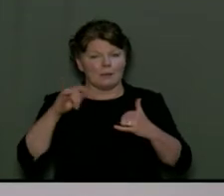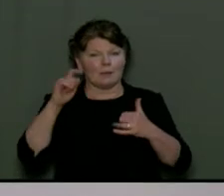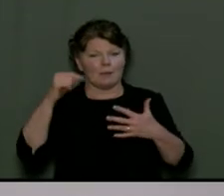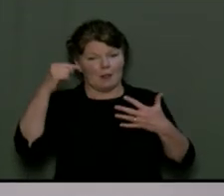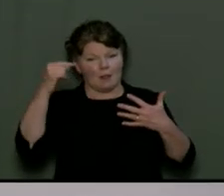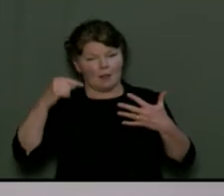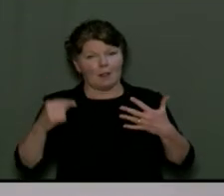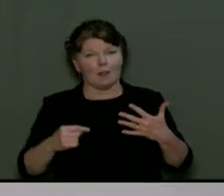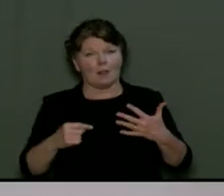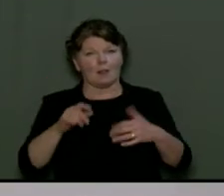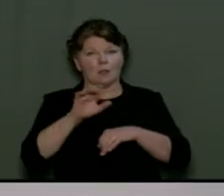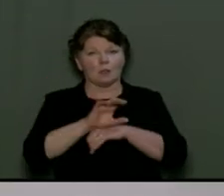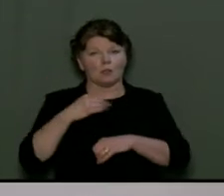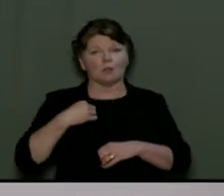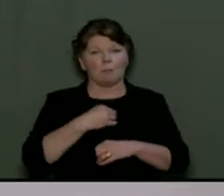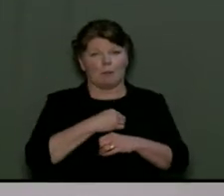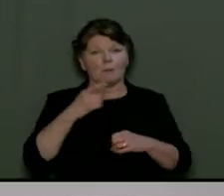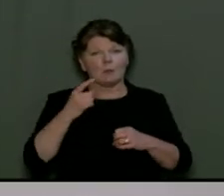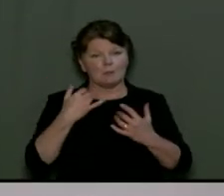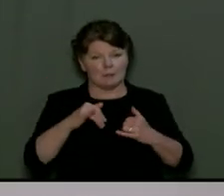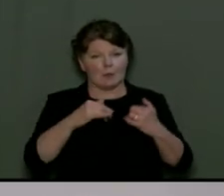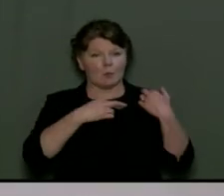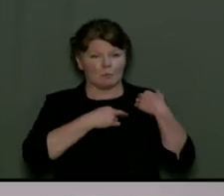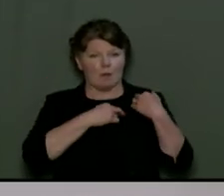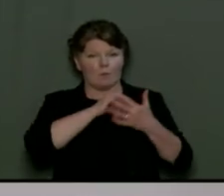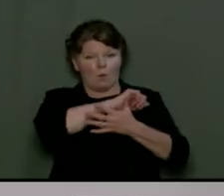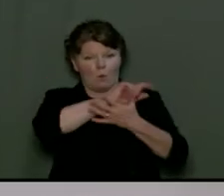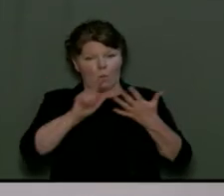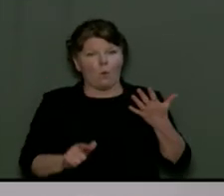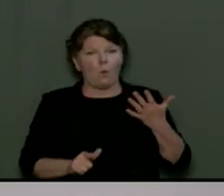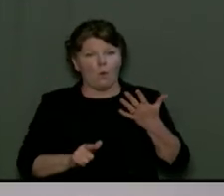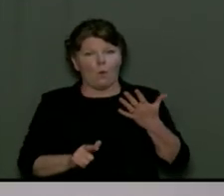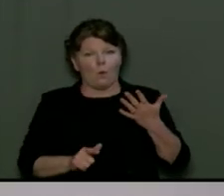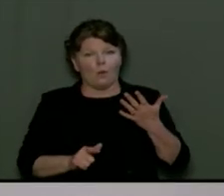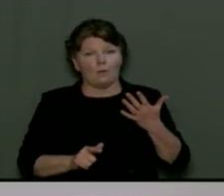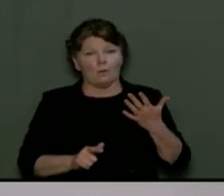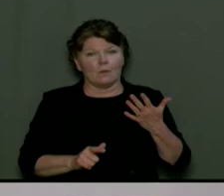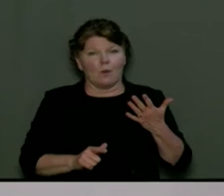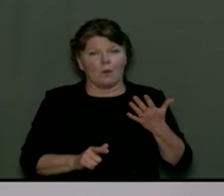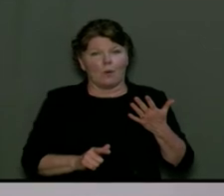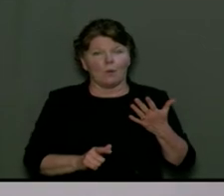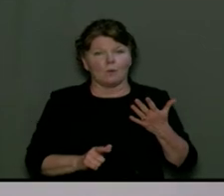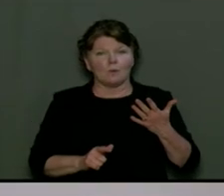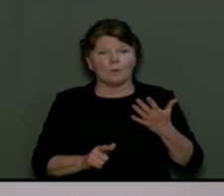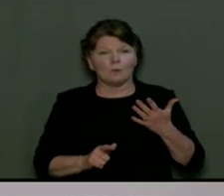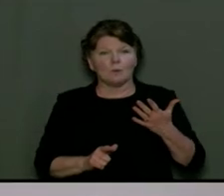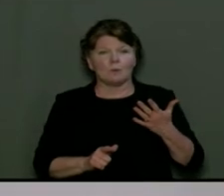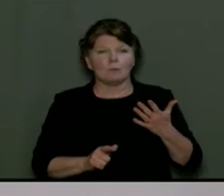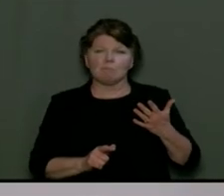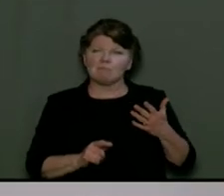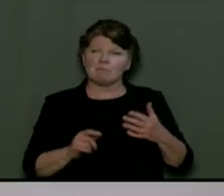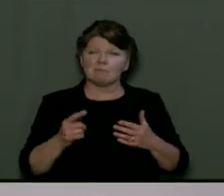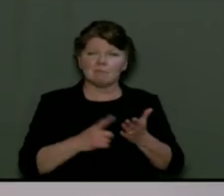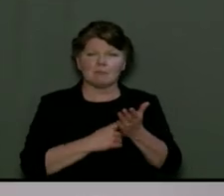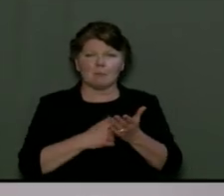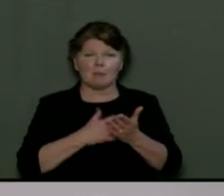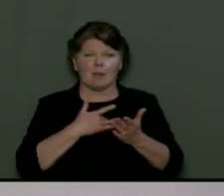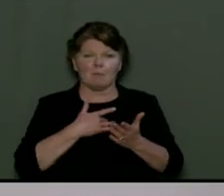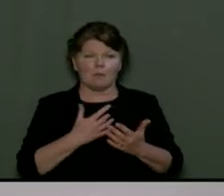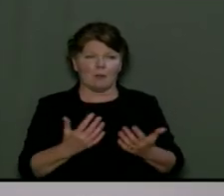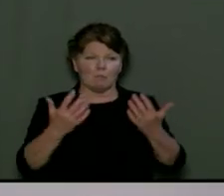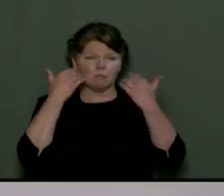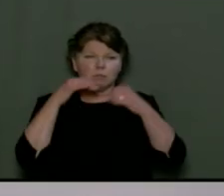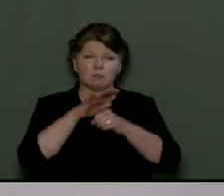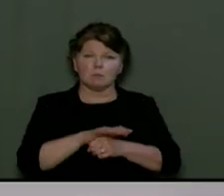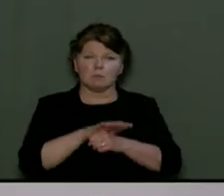a church member. You're still going to have these things that, yes, sometimes they are going to cause us